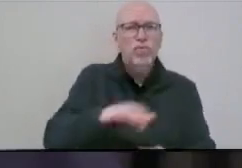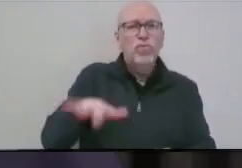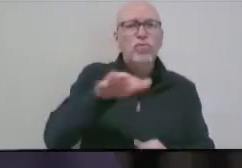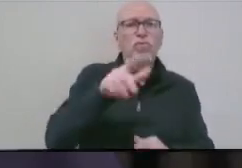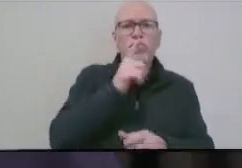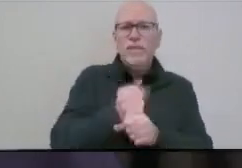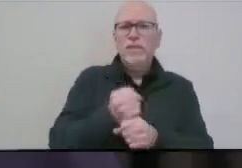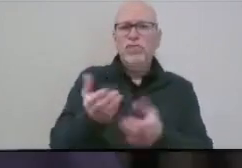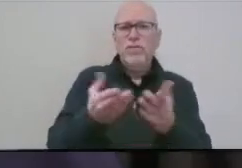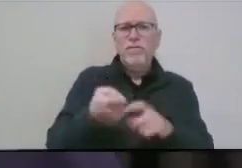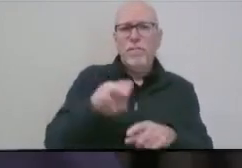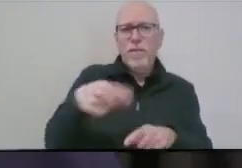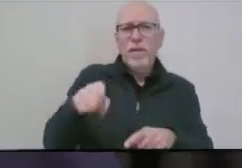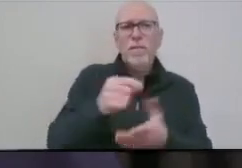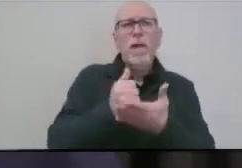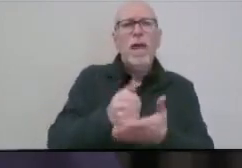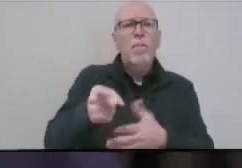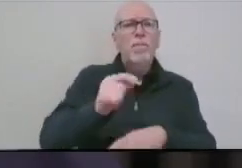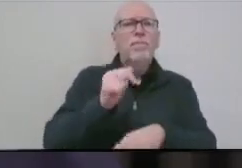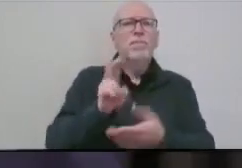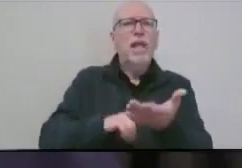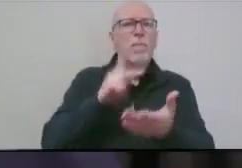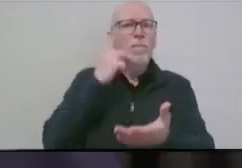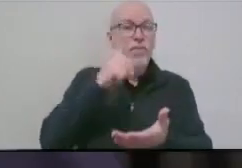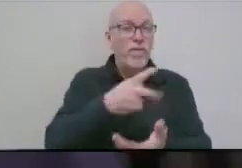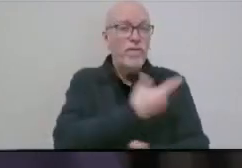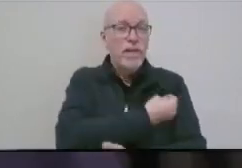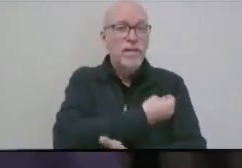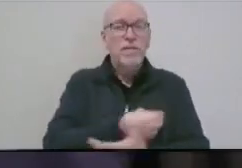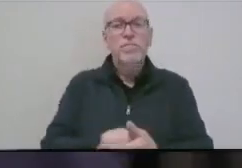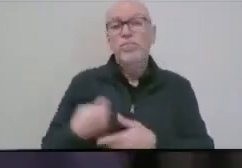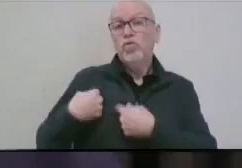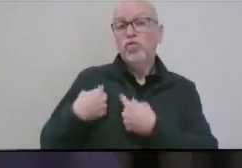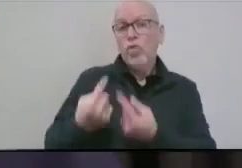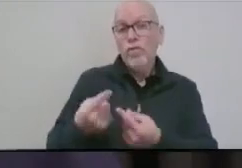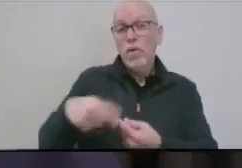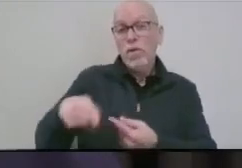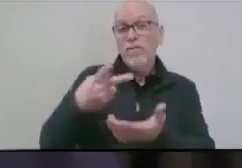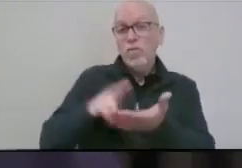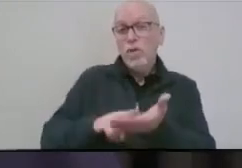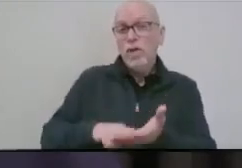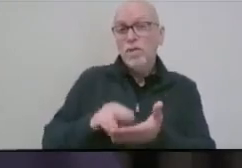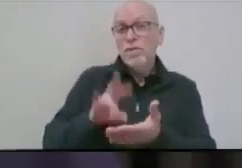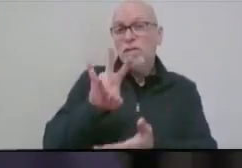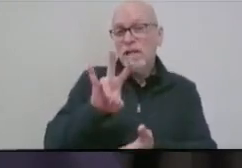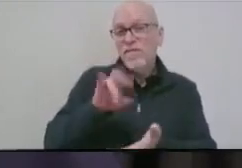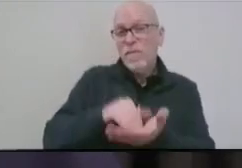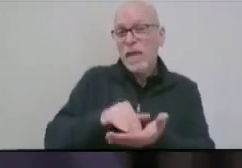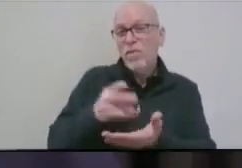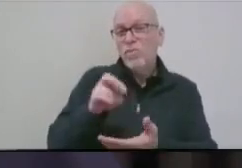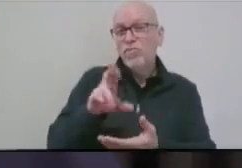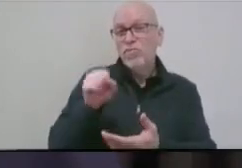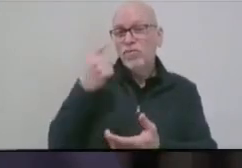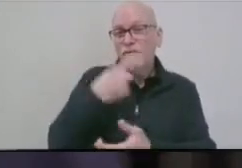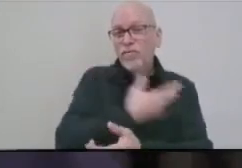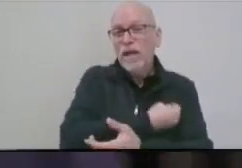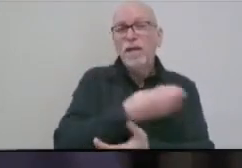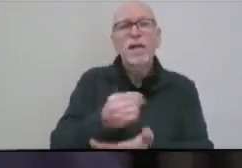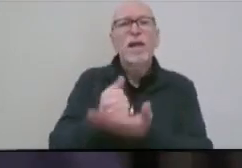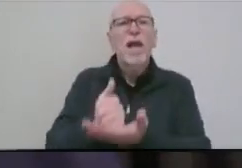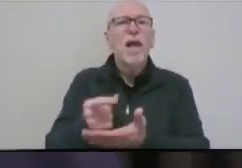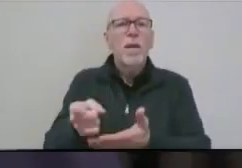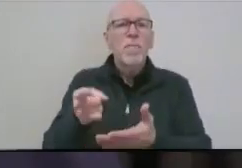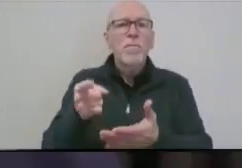services from them and help them sign up for a vaccine. So far, they have registered nearly 7,000 Hoosiers for vaccine and have helped